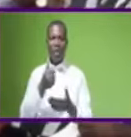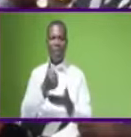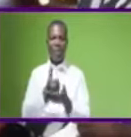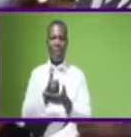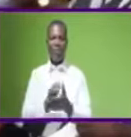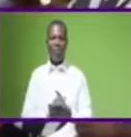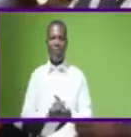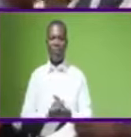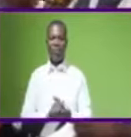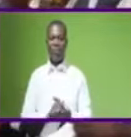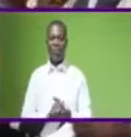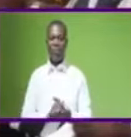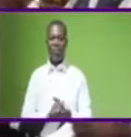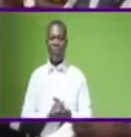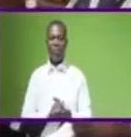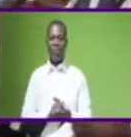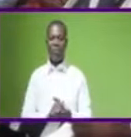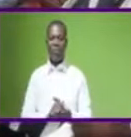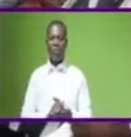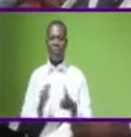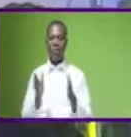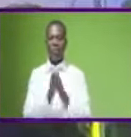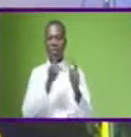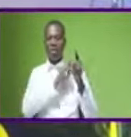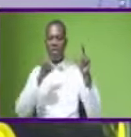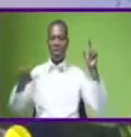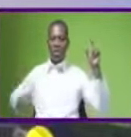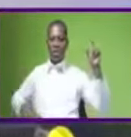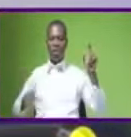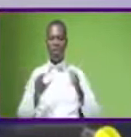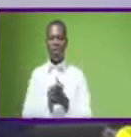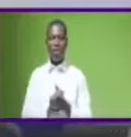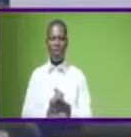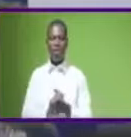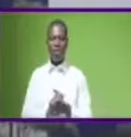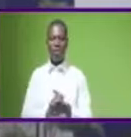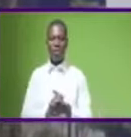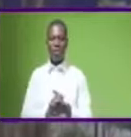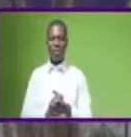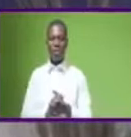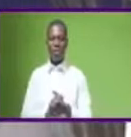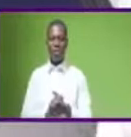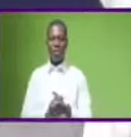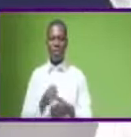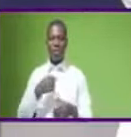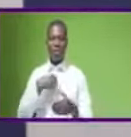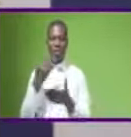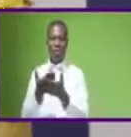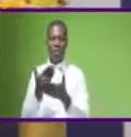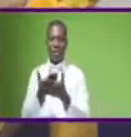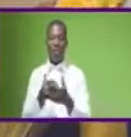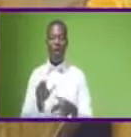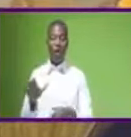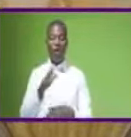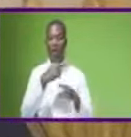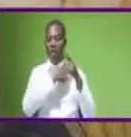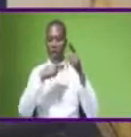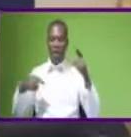Praise the Lord. Hallelujah. Hallelujah. to Messre Philadelphia,